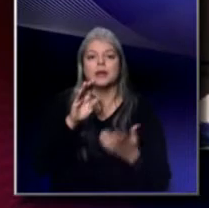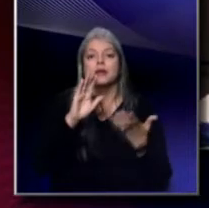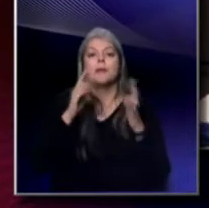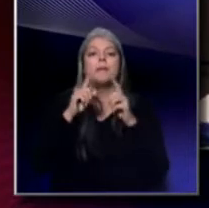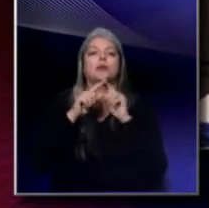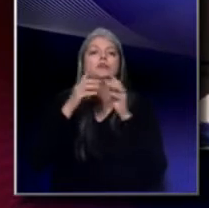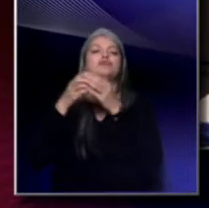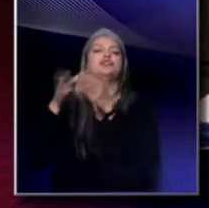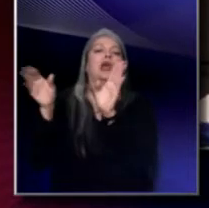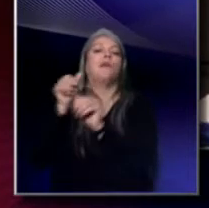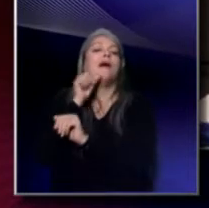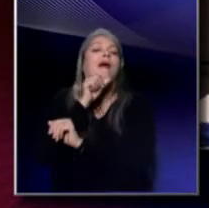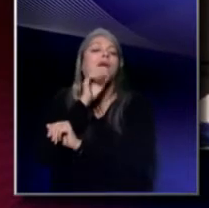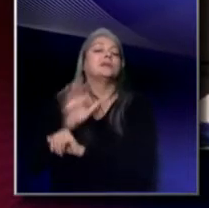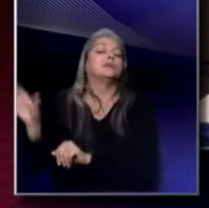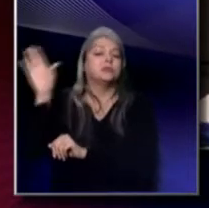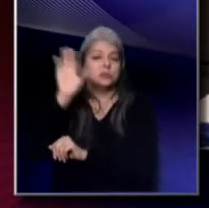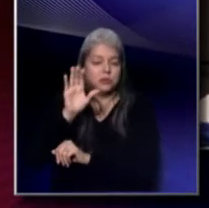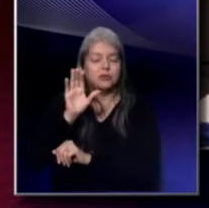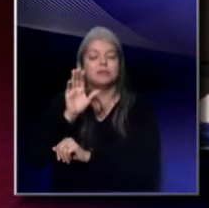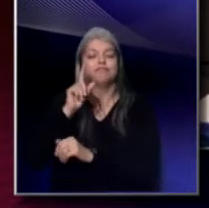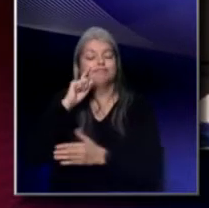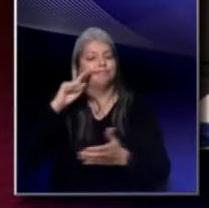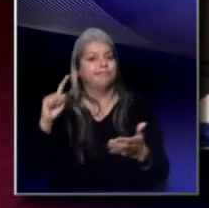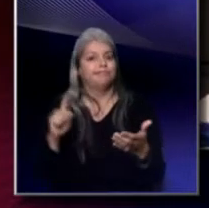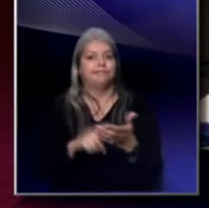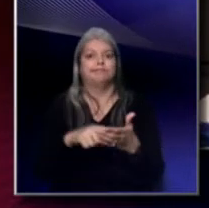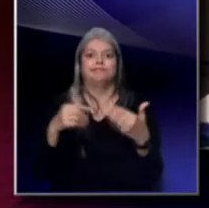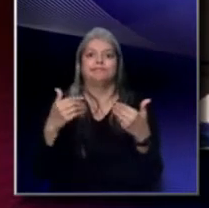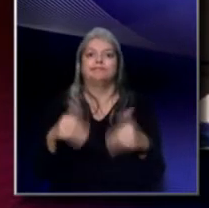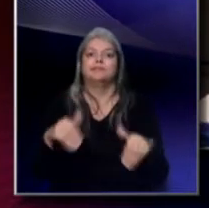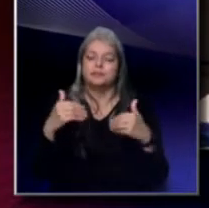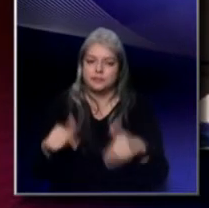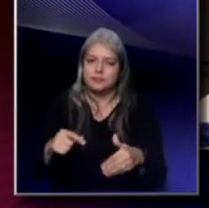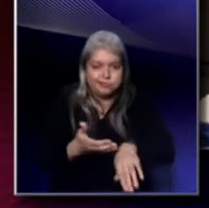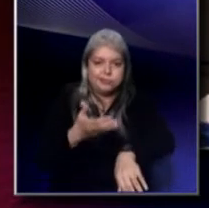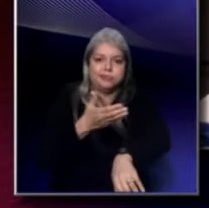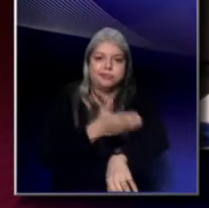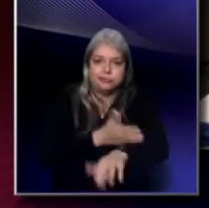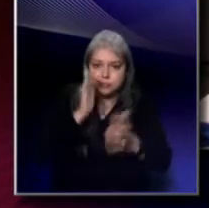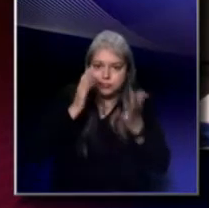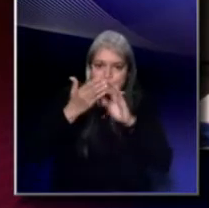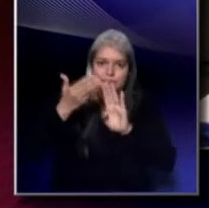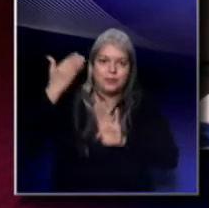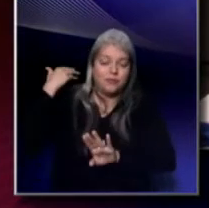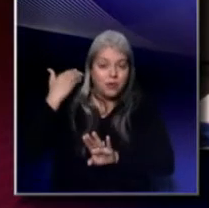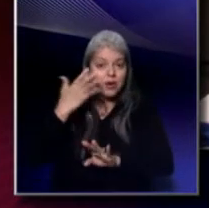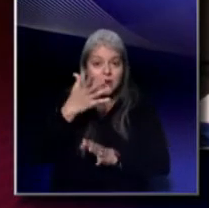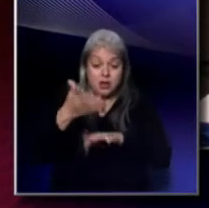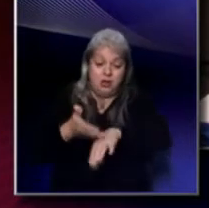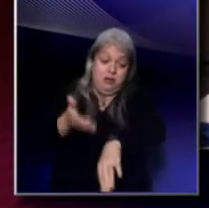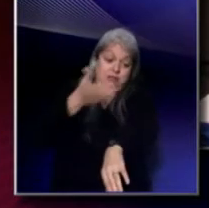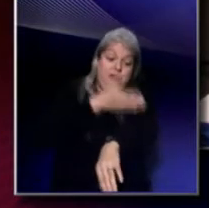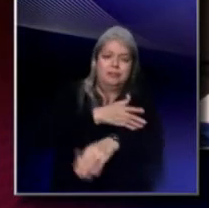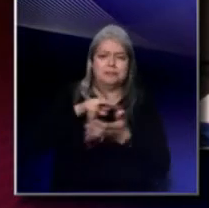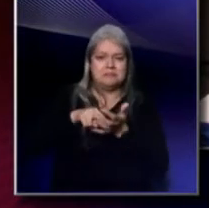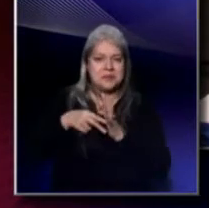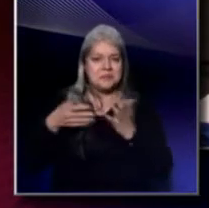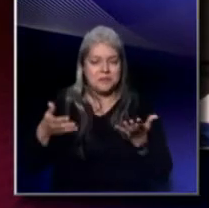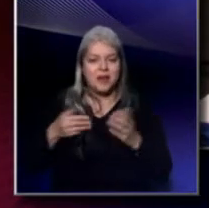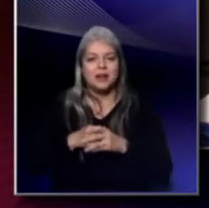Arizona. You can see very quickly that we are all, what do I mean by that? Well, it measures